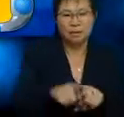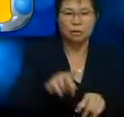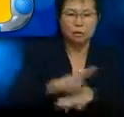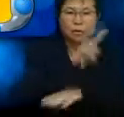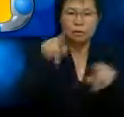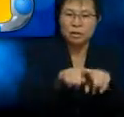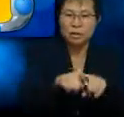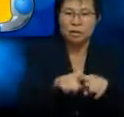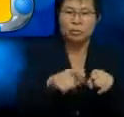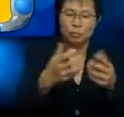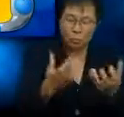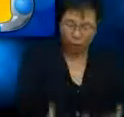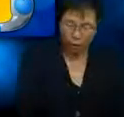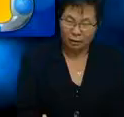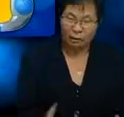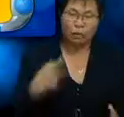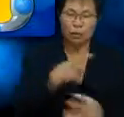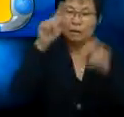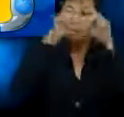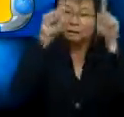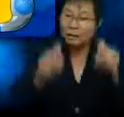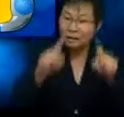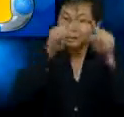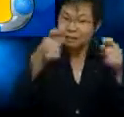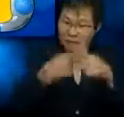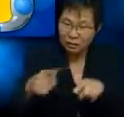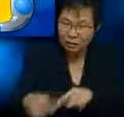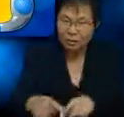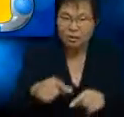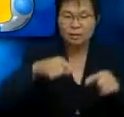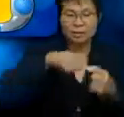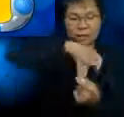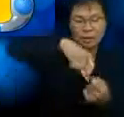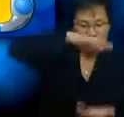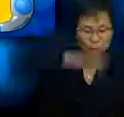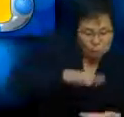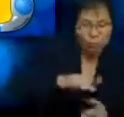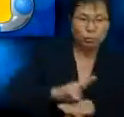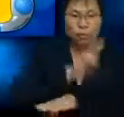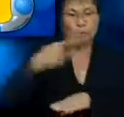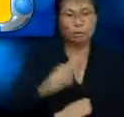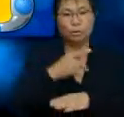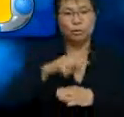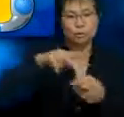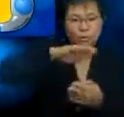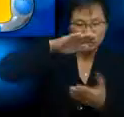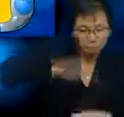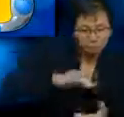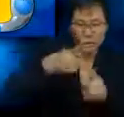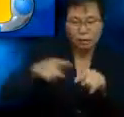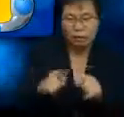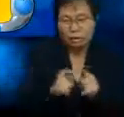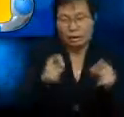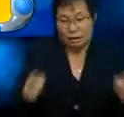use the same weight. We test different springs. We use springs with different lengths.